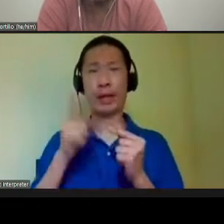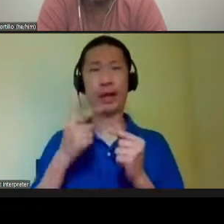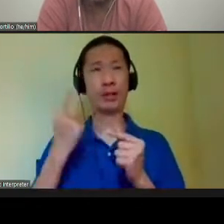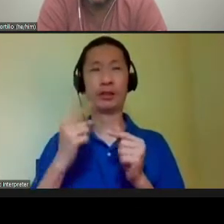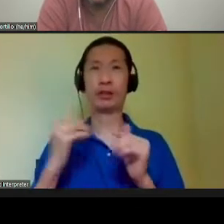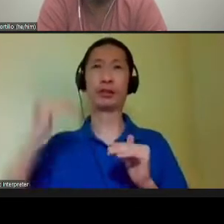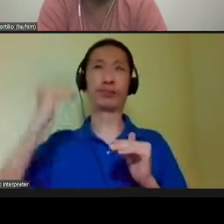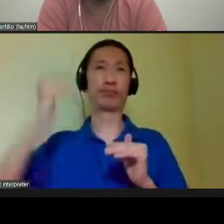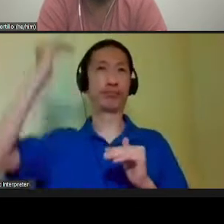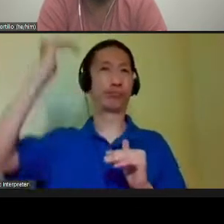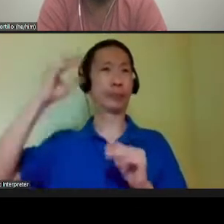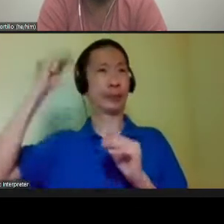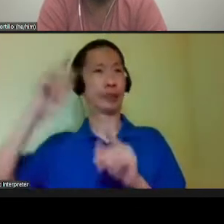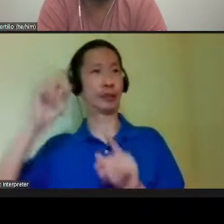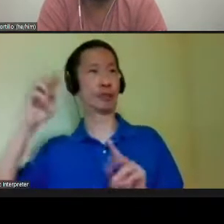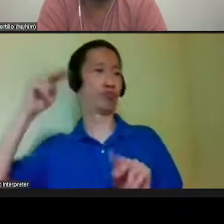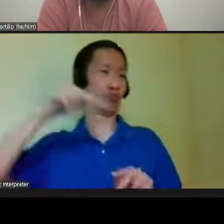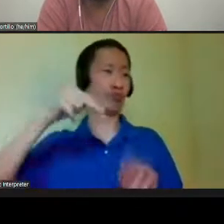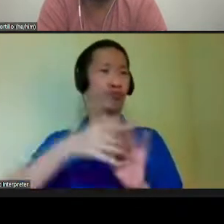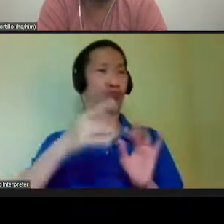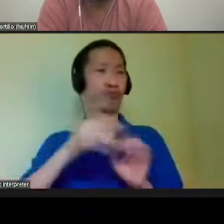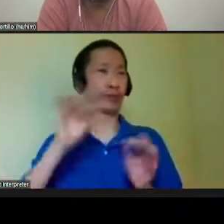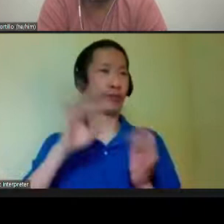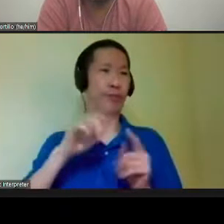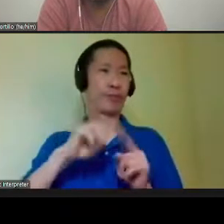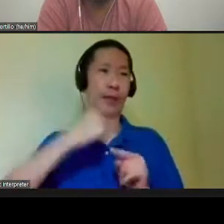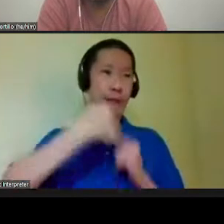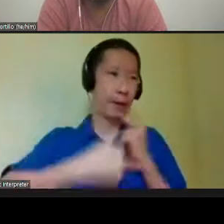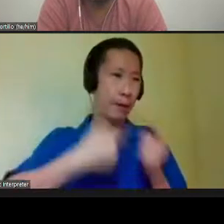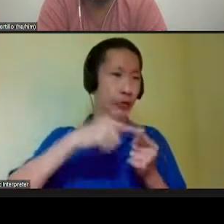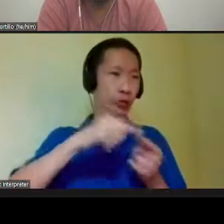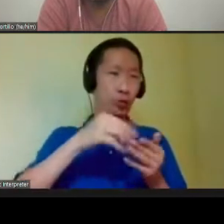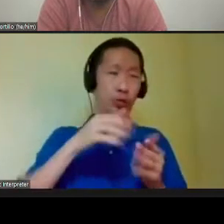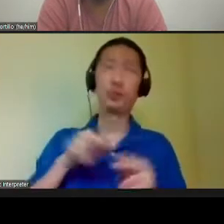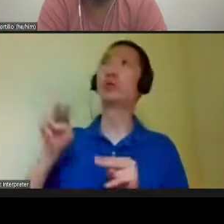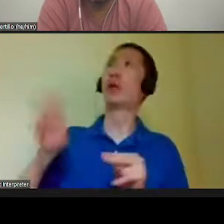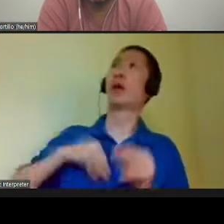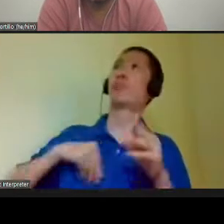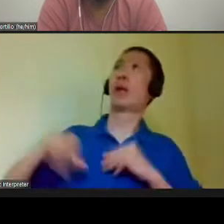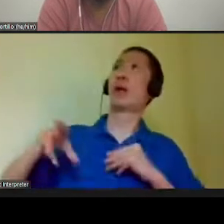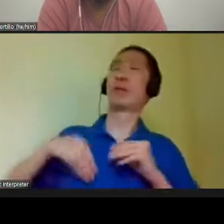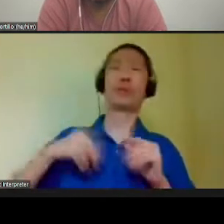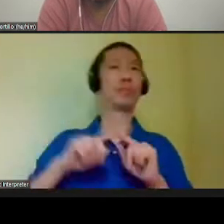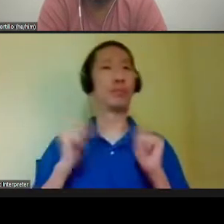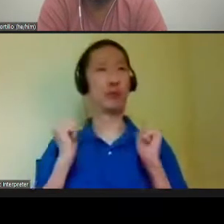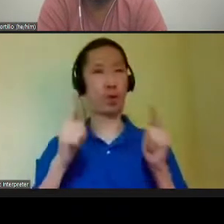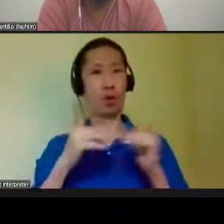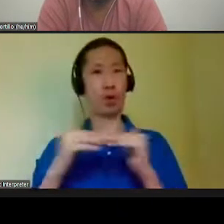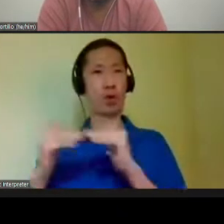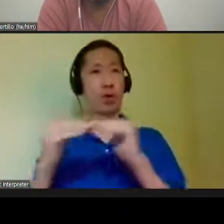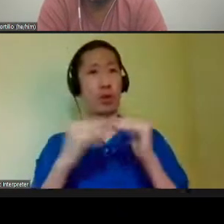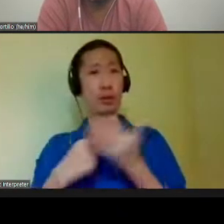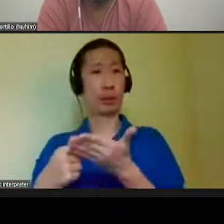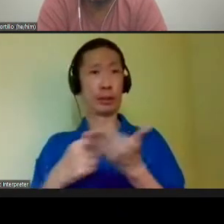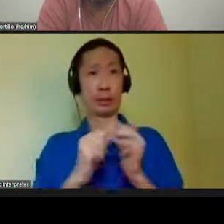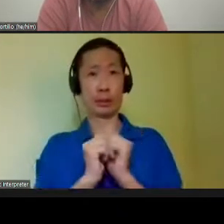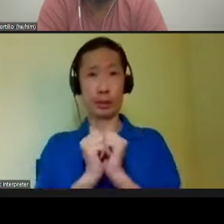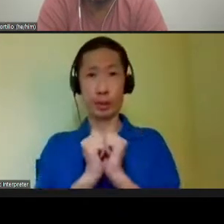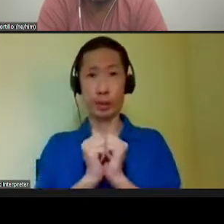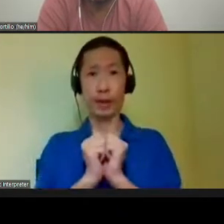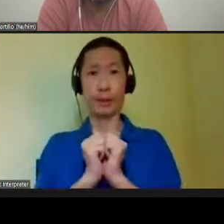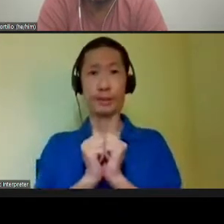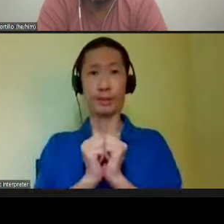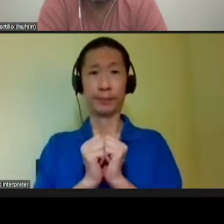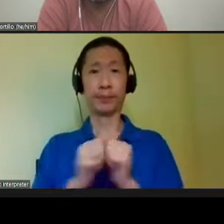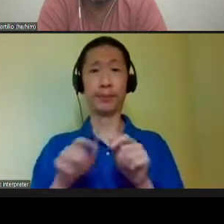model of instructors giving feedback to the students. It's everybody's, you know, discussing it all together. And